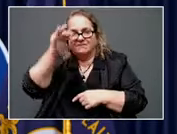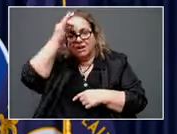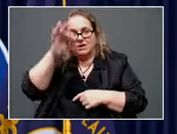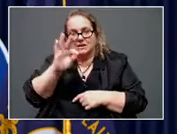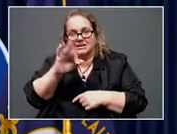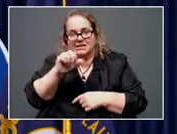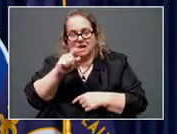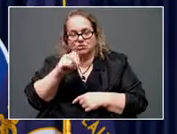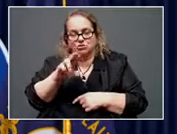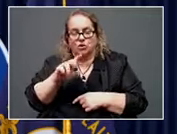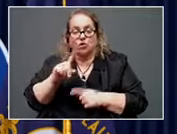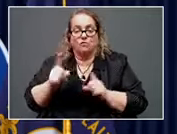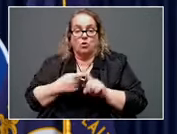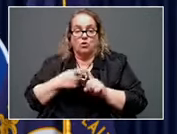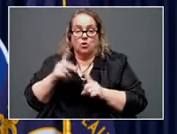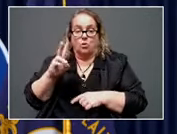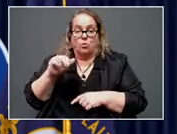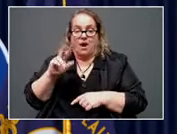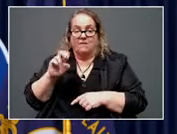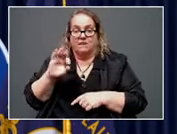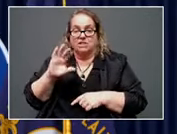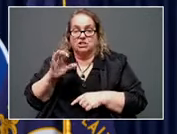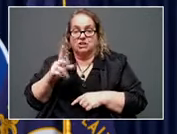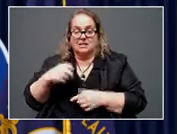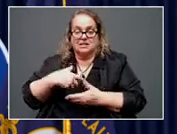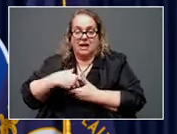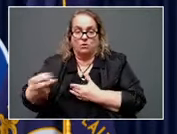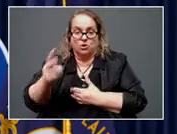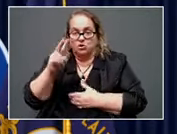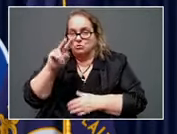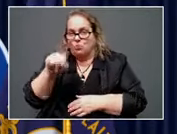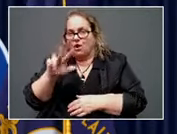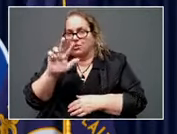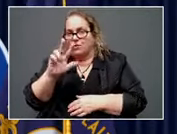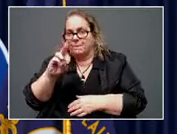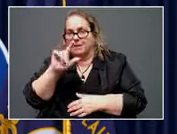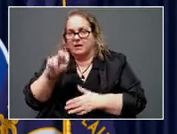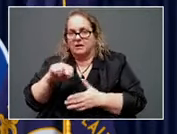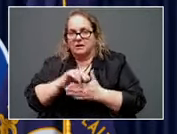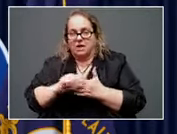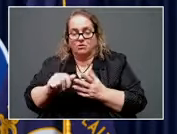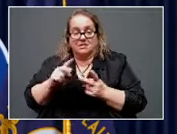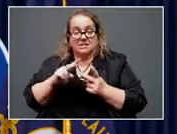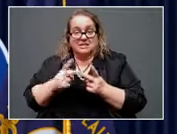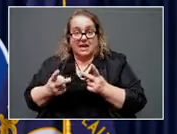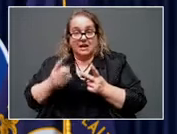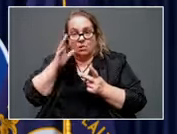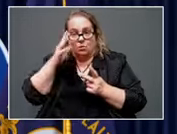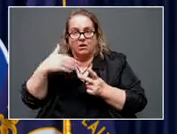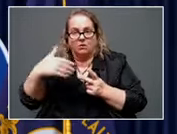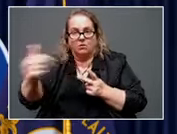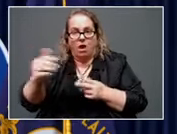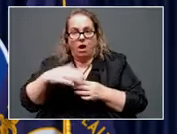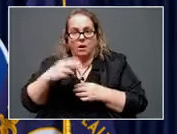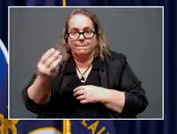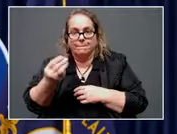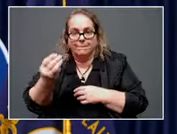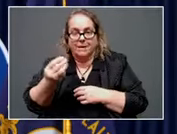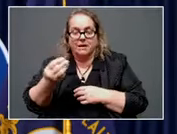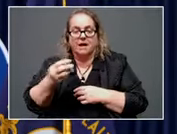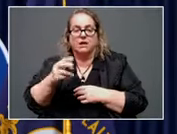about 2,000 checks at $2.3 million. Second wave is going to go out on Monday, next Monday, 2,943